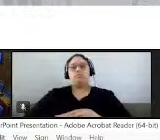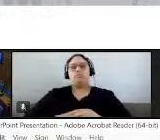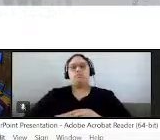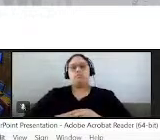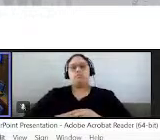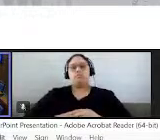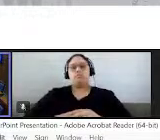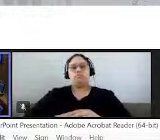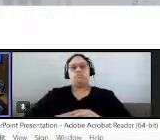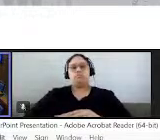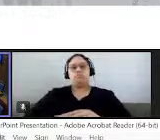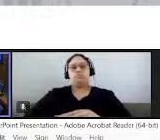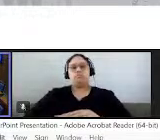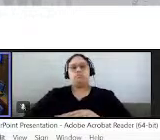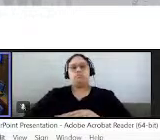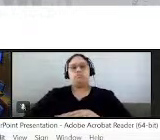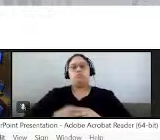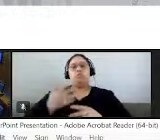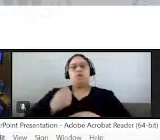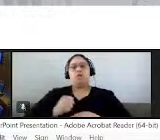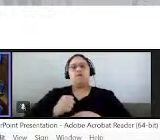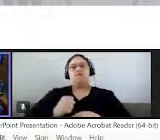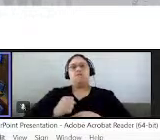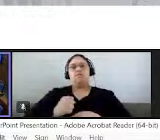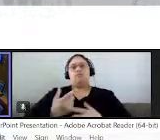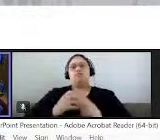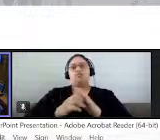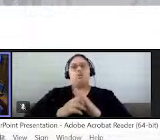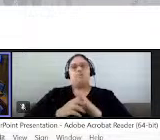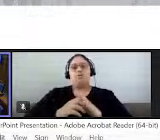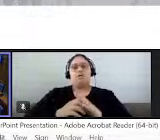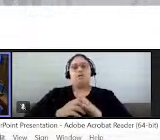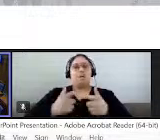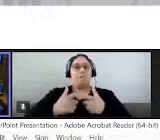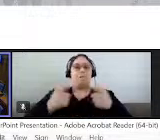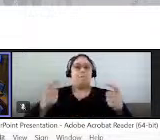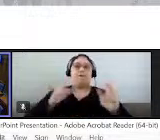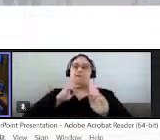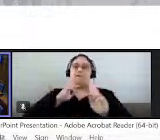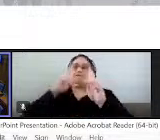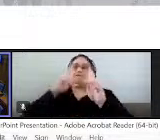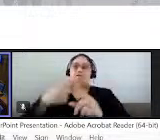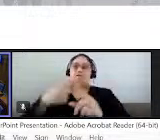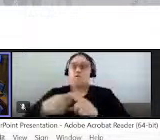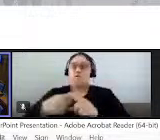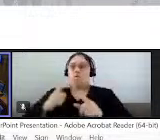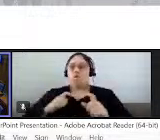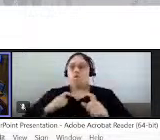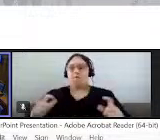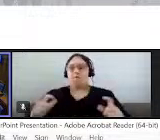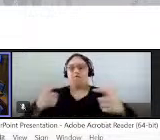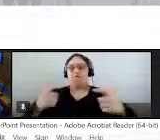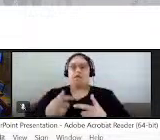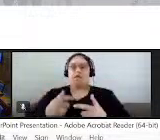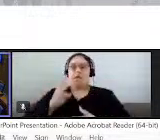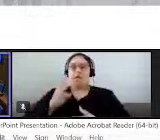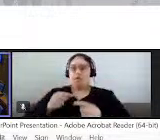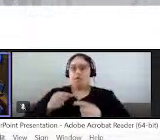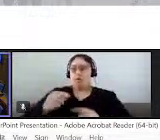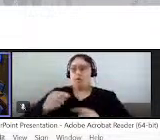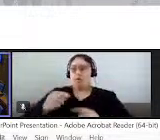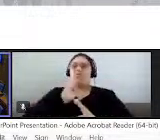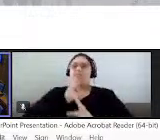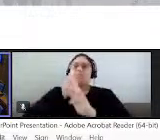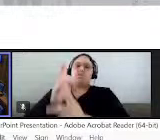let's say, visit weeks, or a committee going on a visit